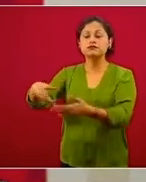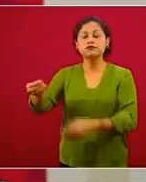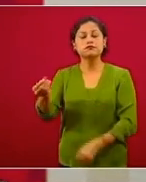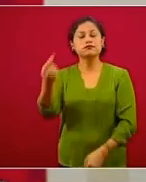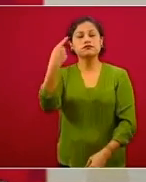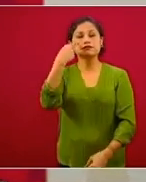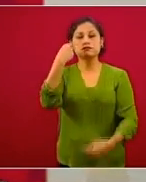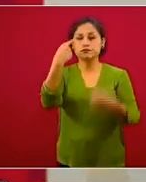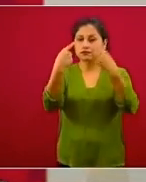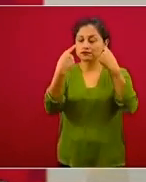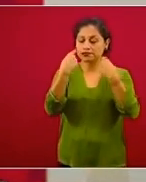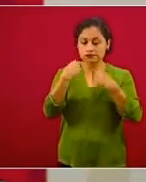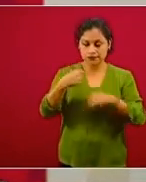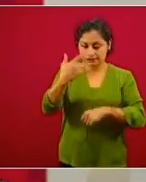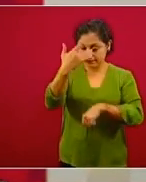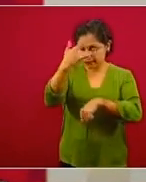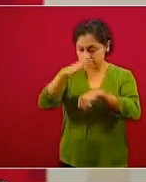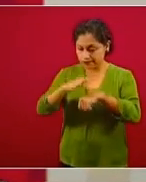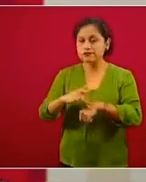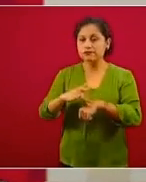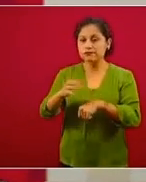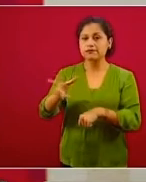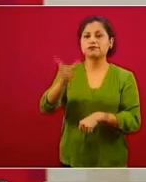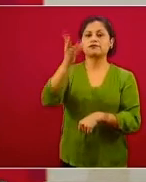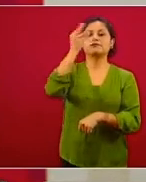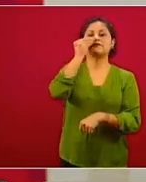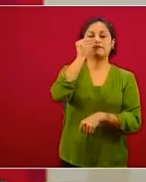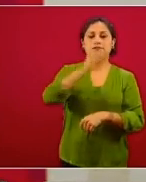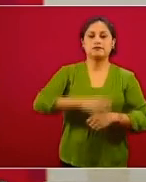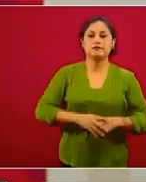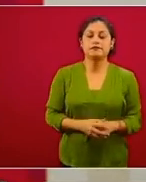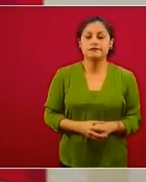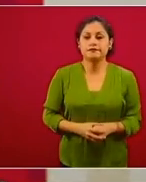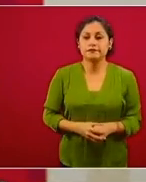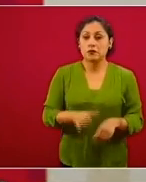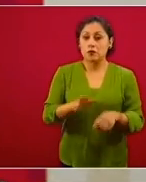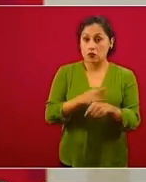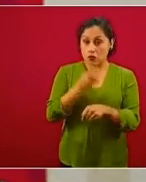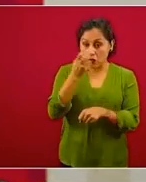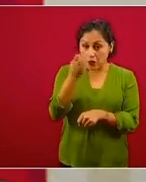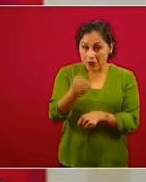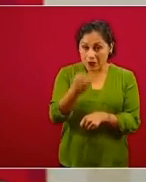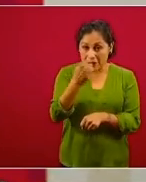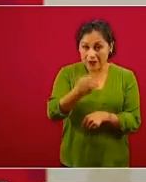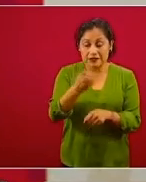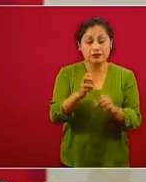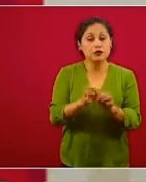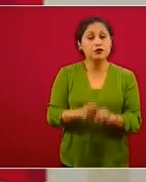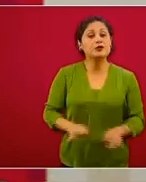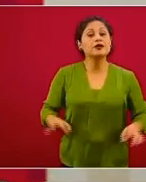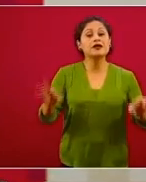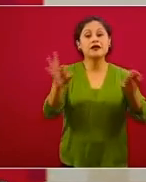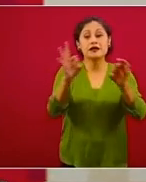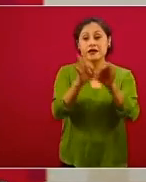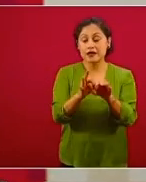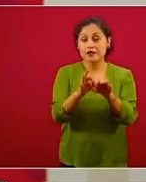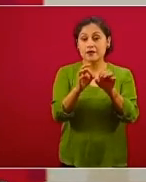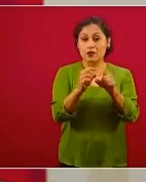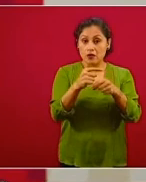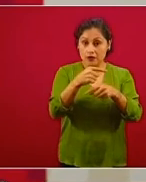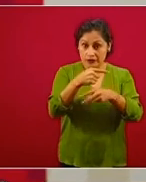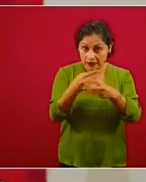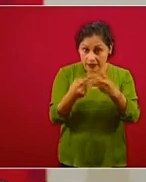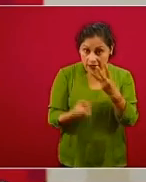our mouth or our nose or our eyes, and then when we shake someone else's hand, we infect them as